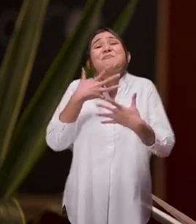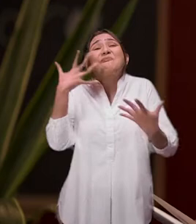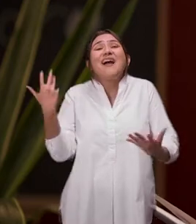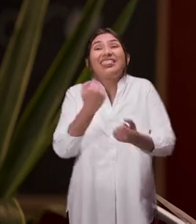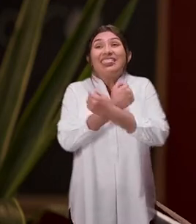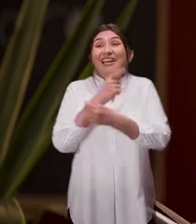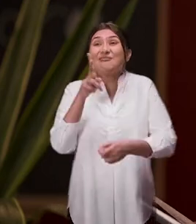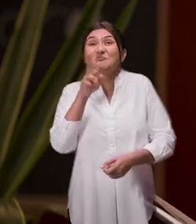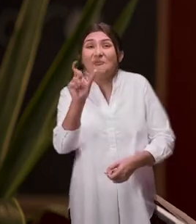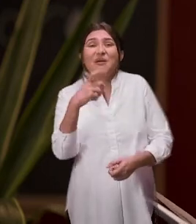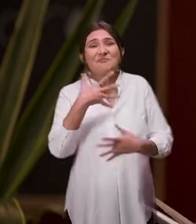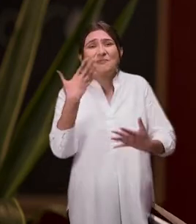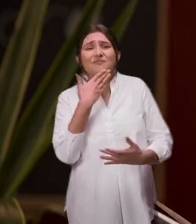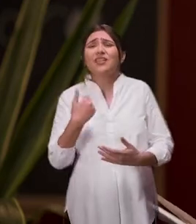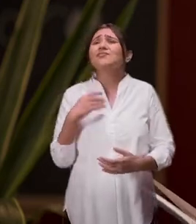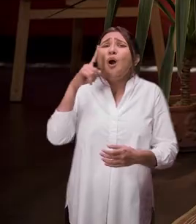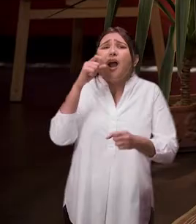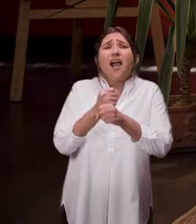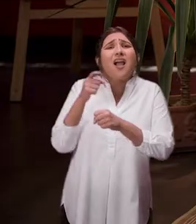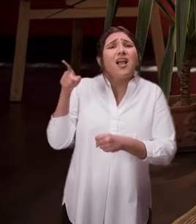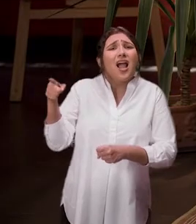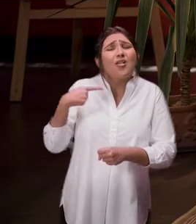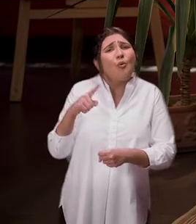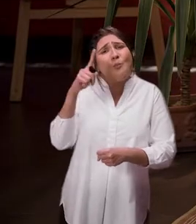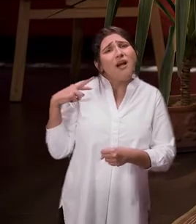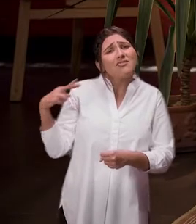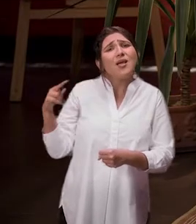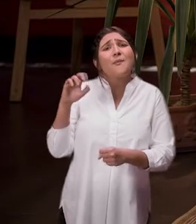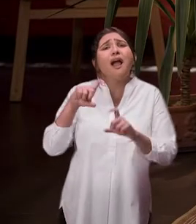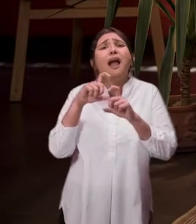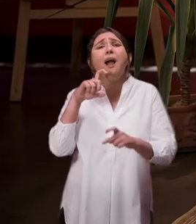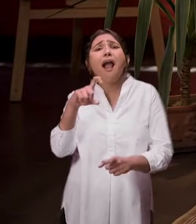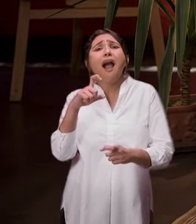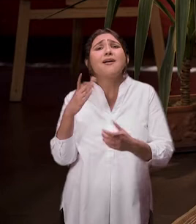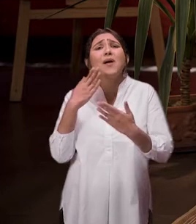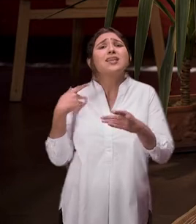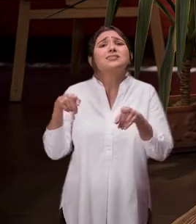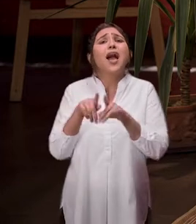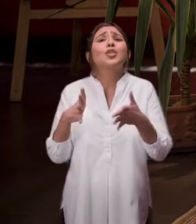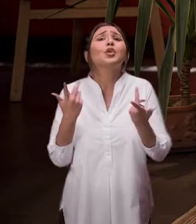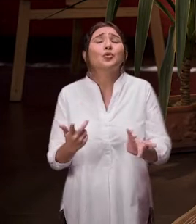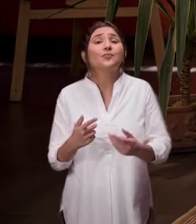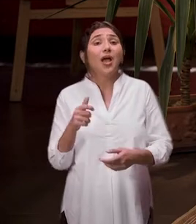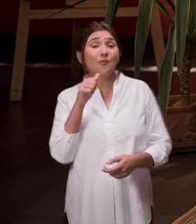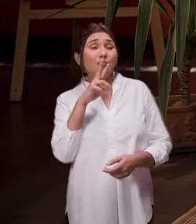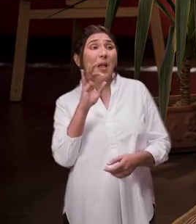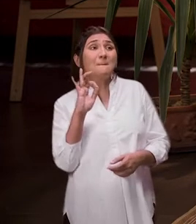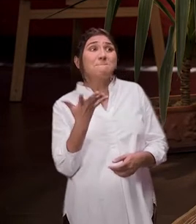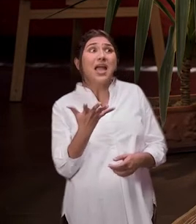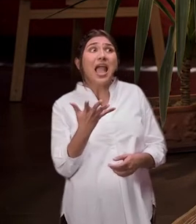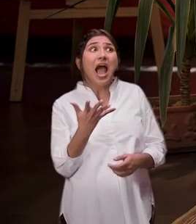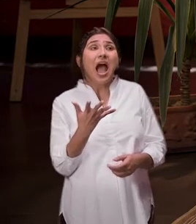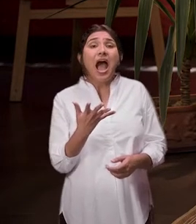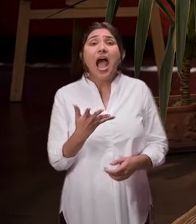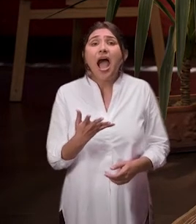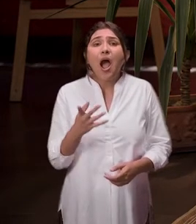I always liked when he called me dear one. Why haven't I seen that girl in my class? Because,